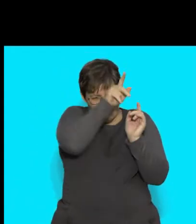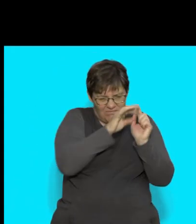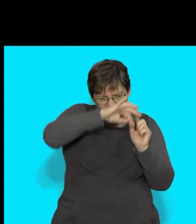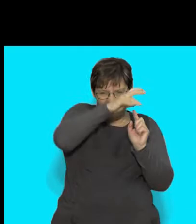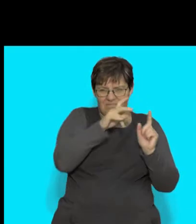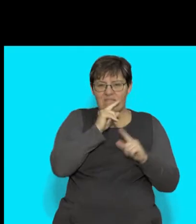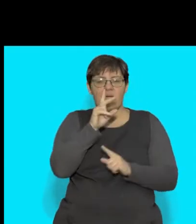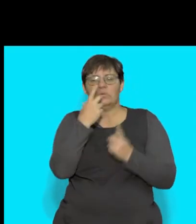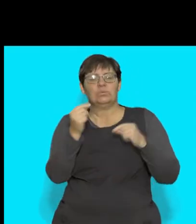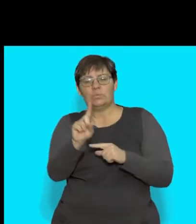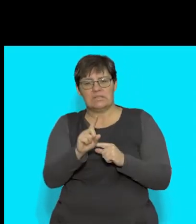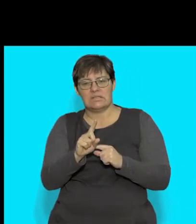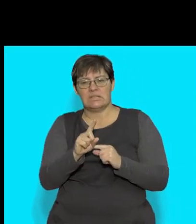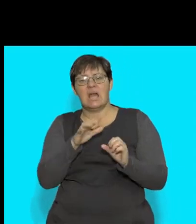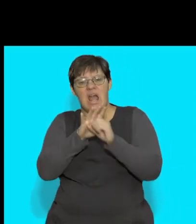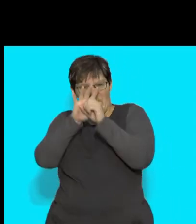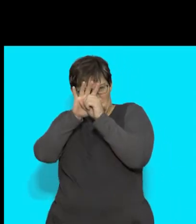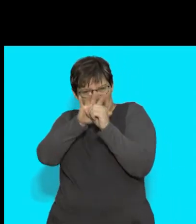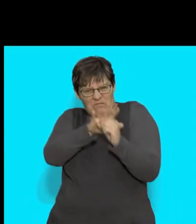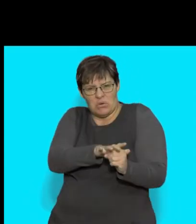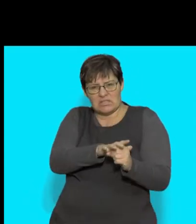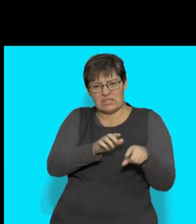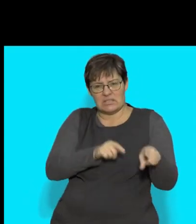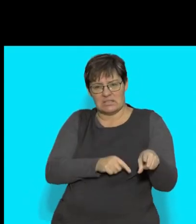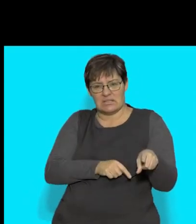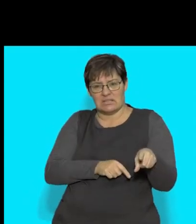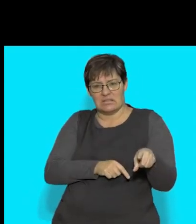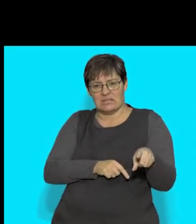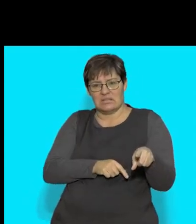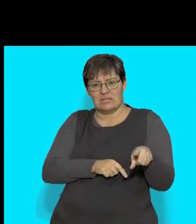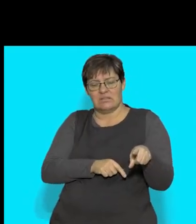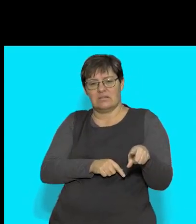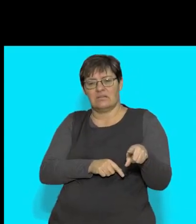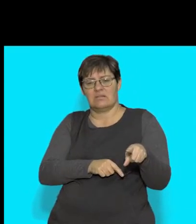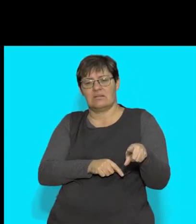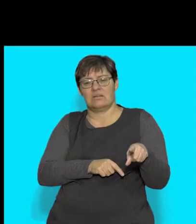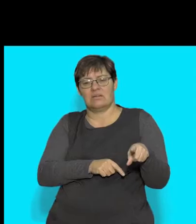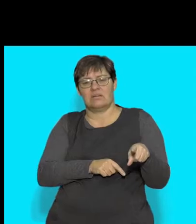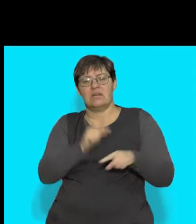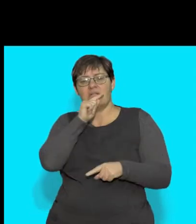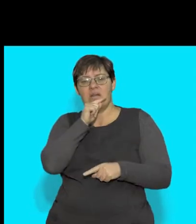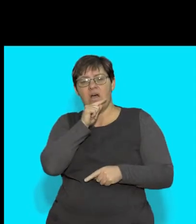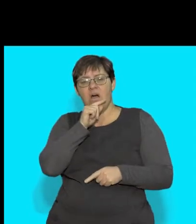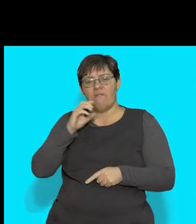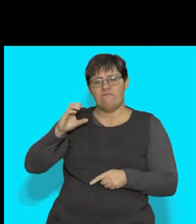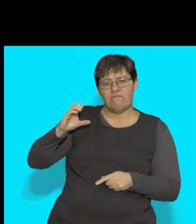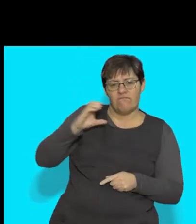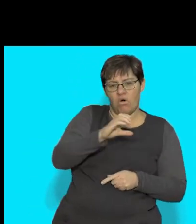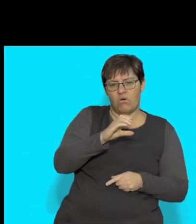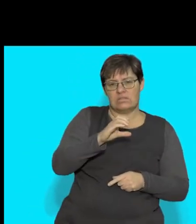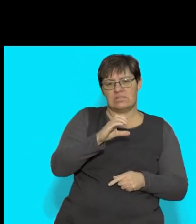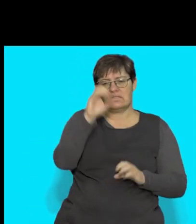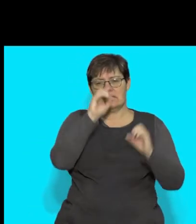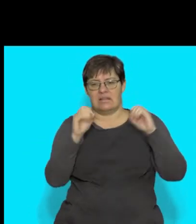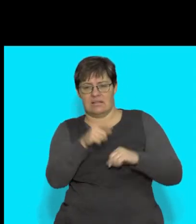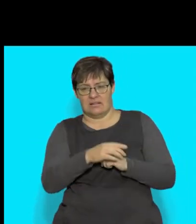squigglies. And what it does is it forces, when the blood comes through, it's forced into